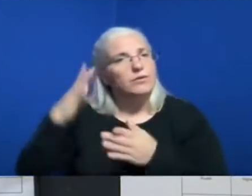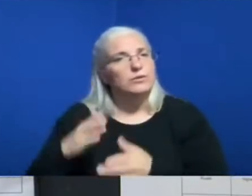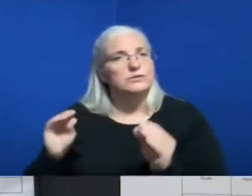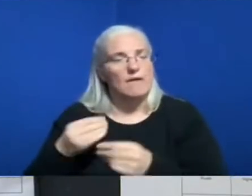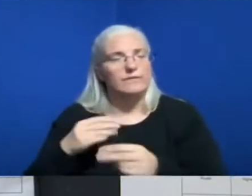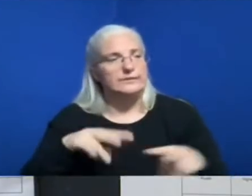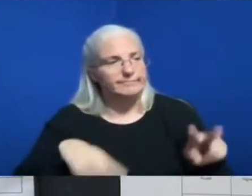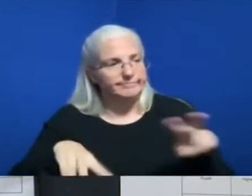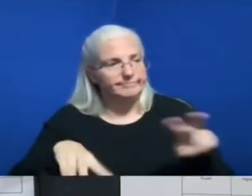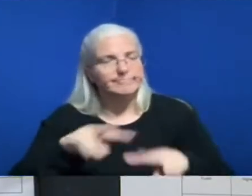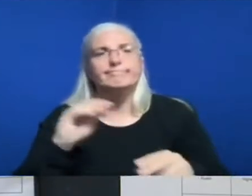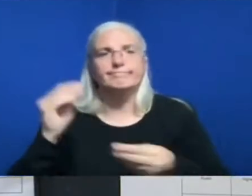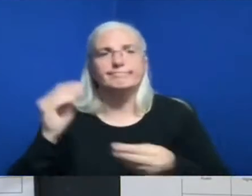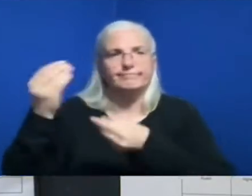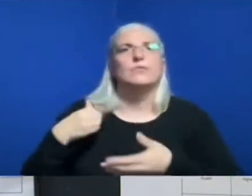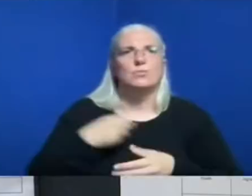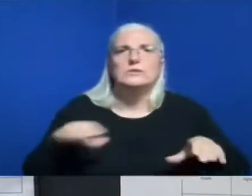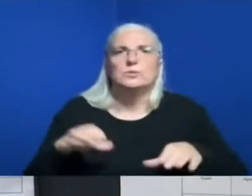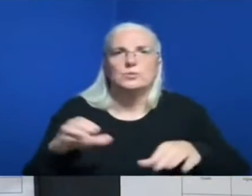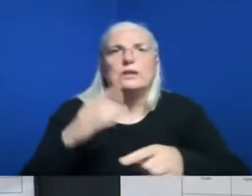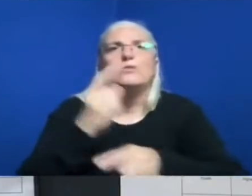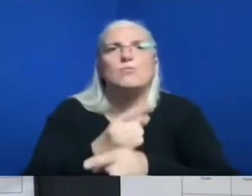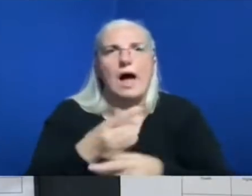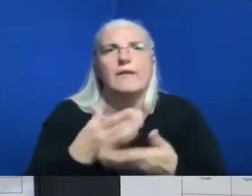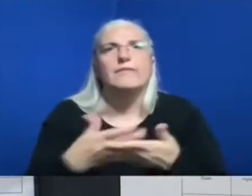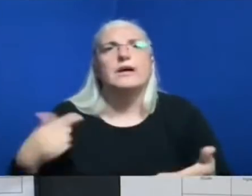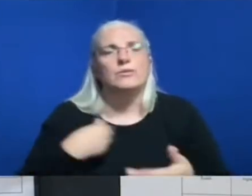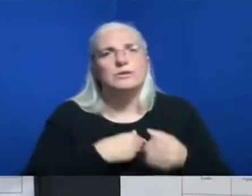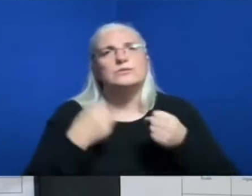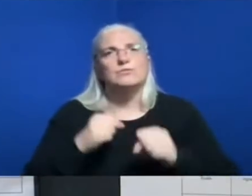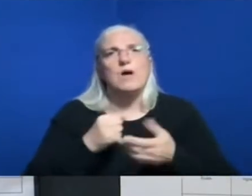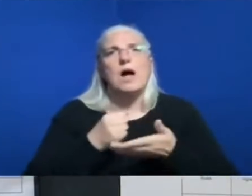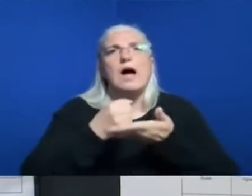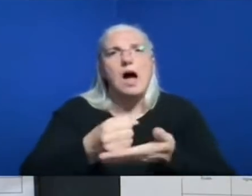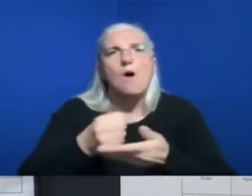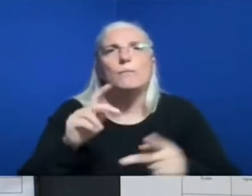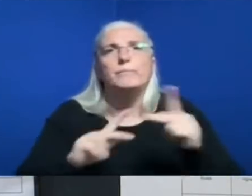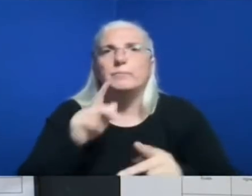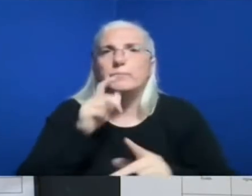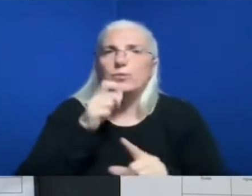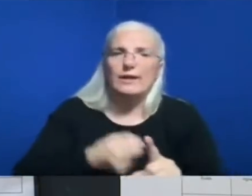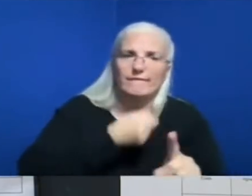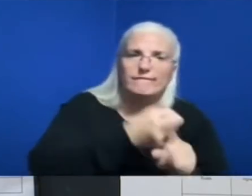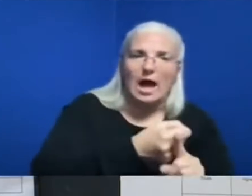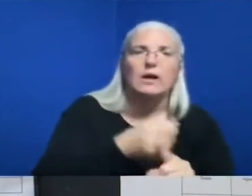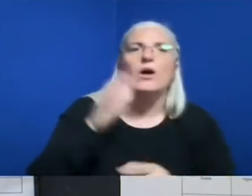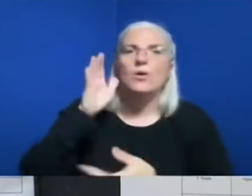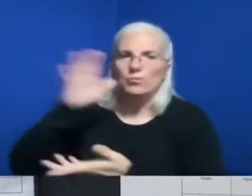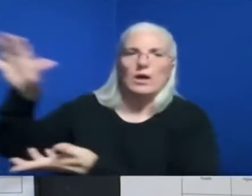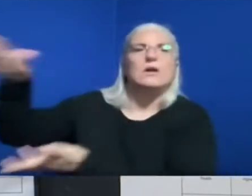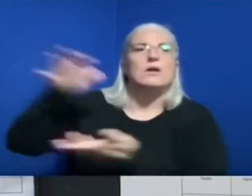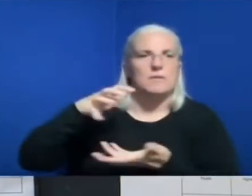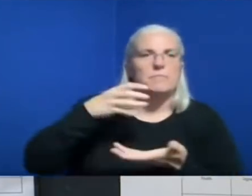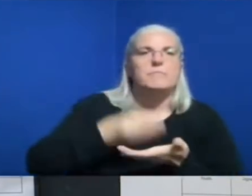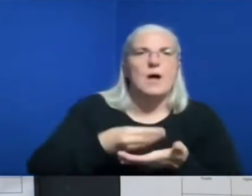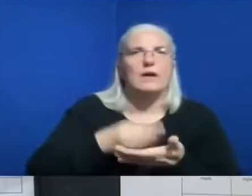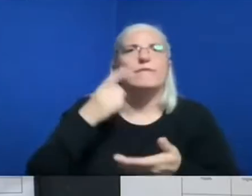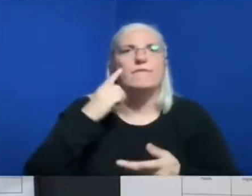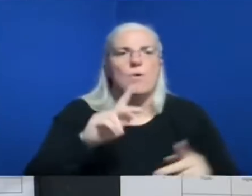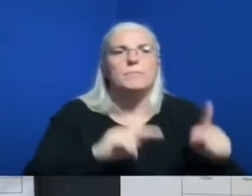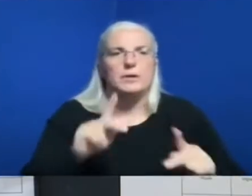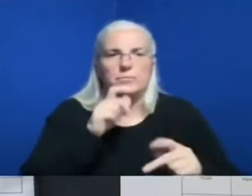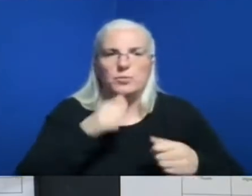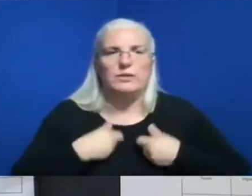and the county as a whole the help and assistance we will need to recover from these catastrophic fires into the future.